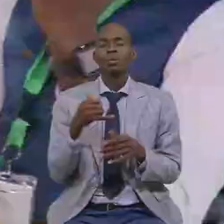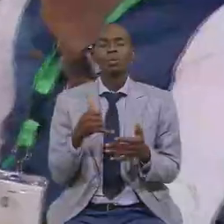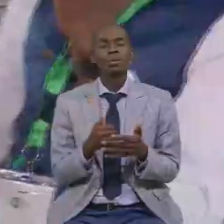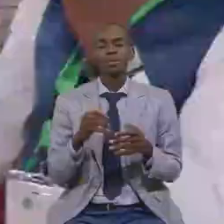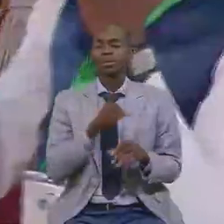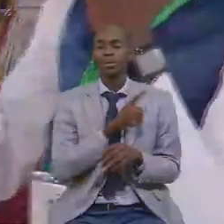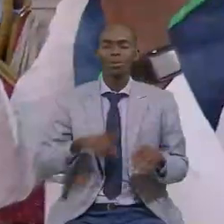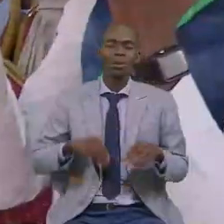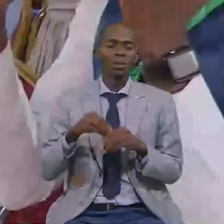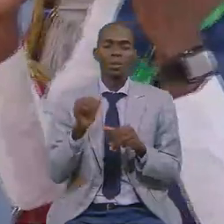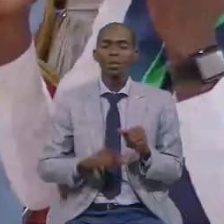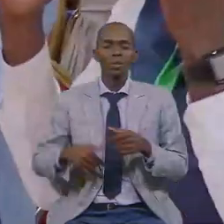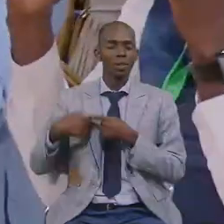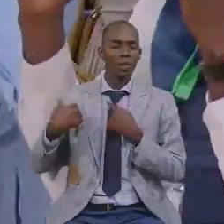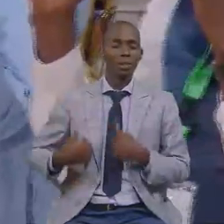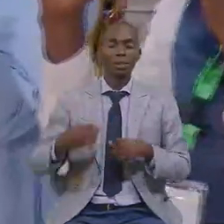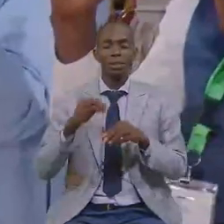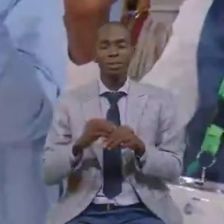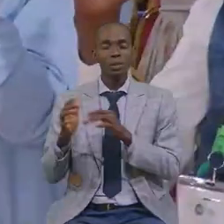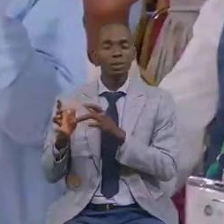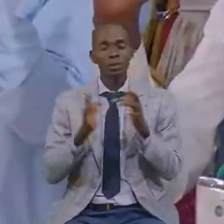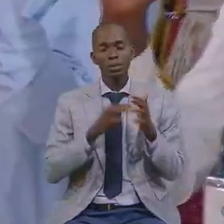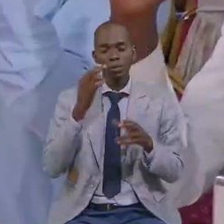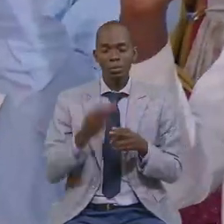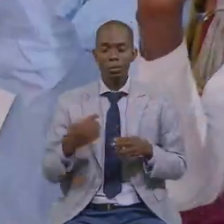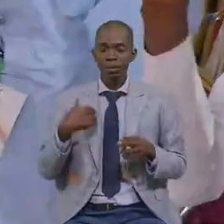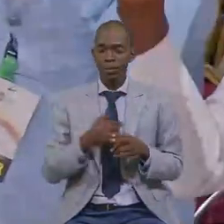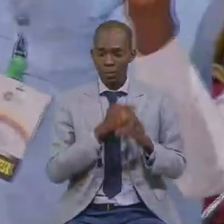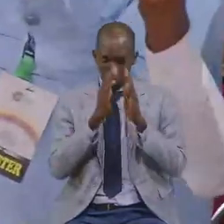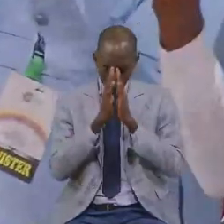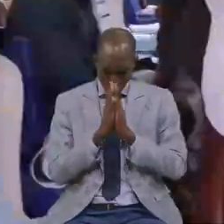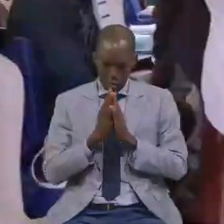heart. In Jesus' name we pray.